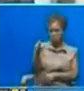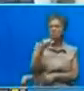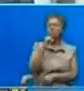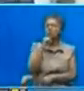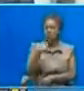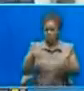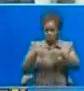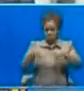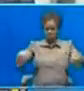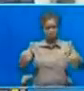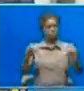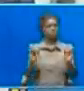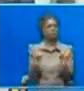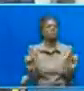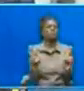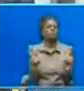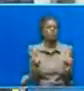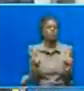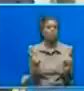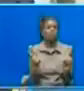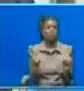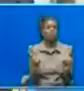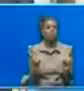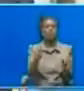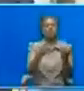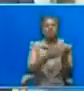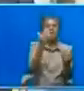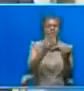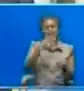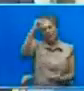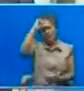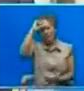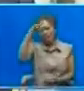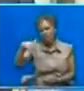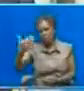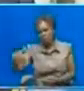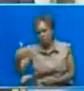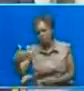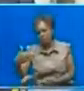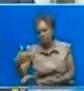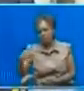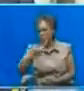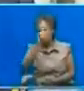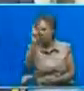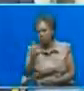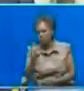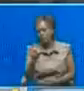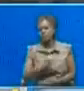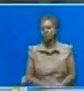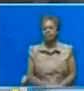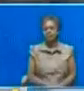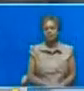being so partial in and favoring the government side. I don't know how true that